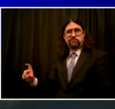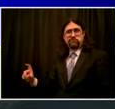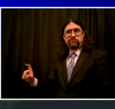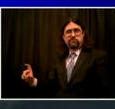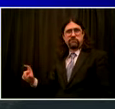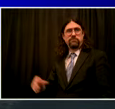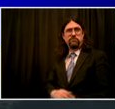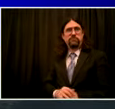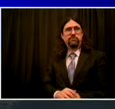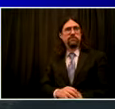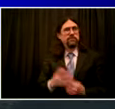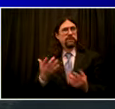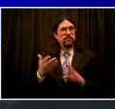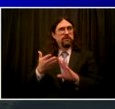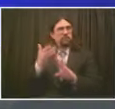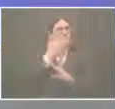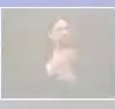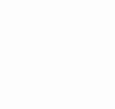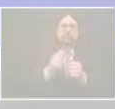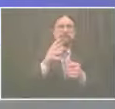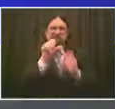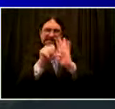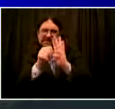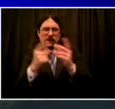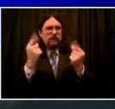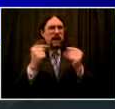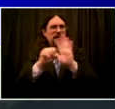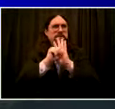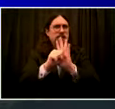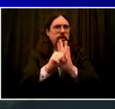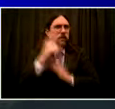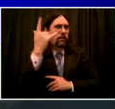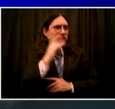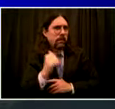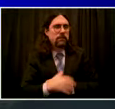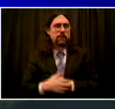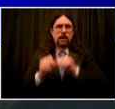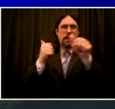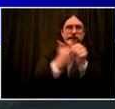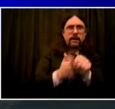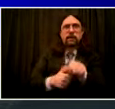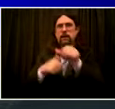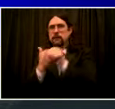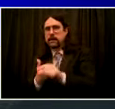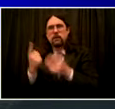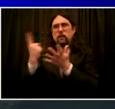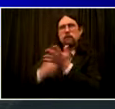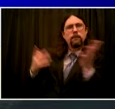inform families all over the city. This is what you need to look for: persistent fever,